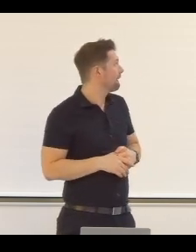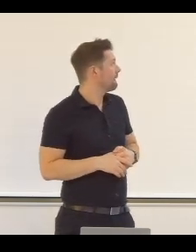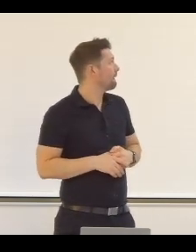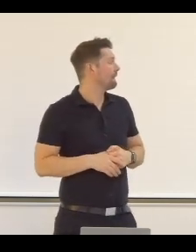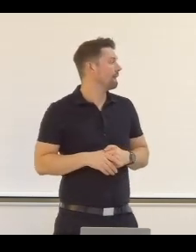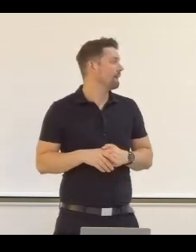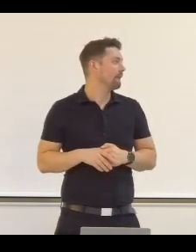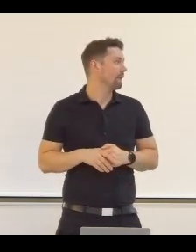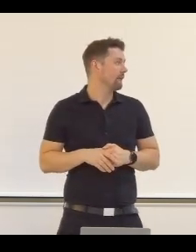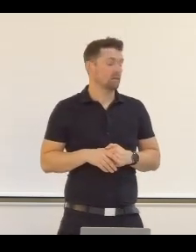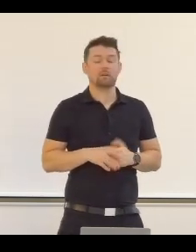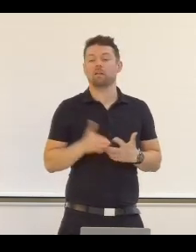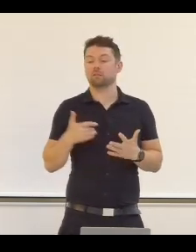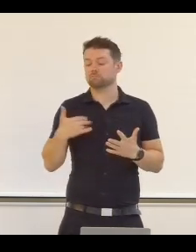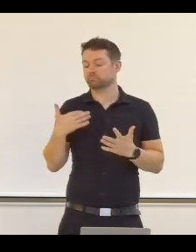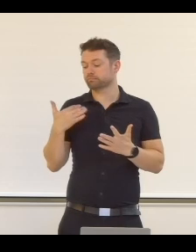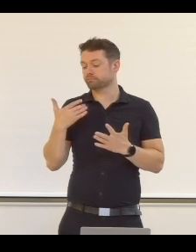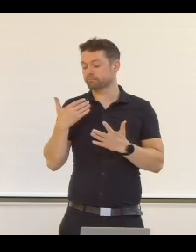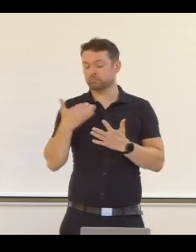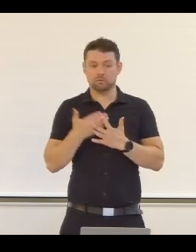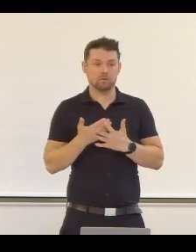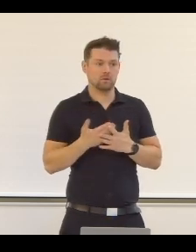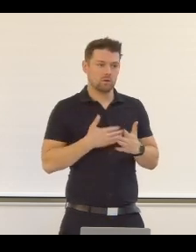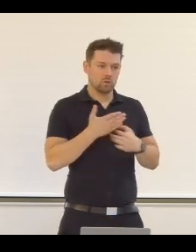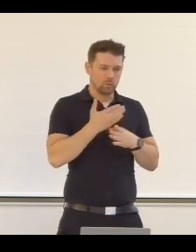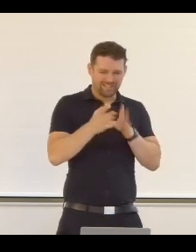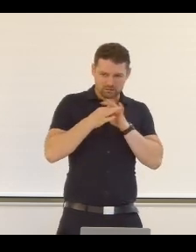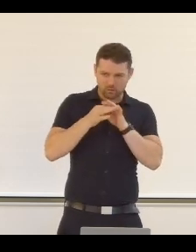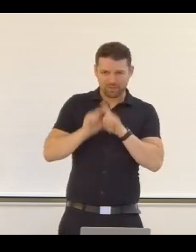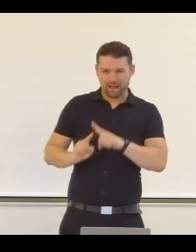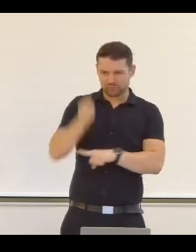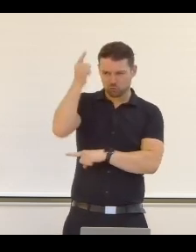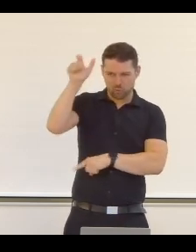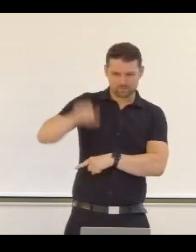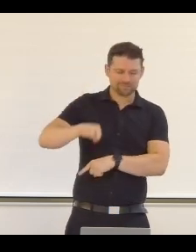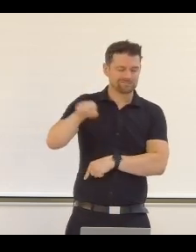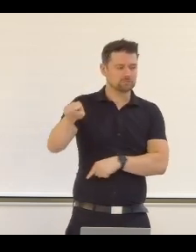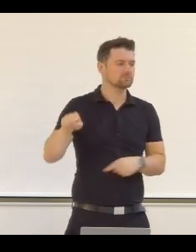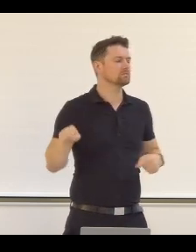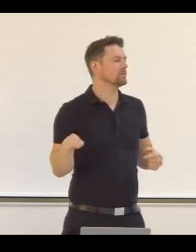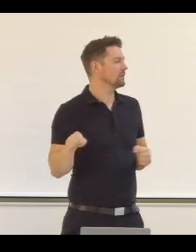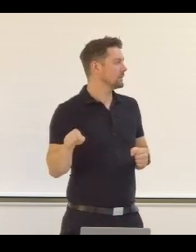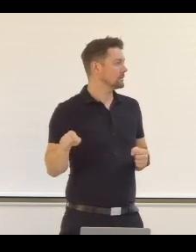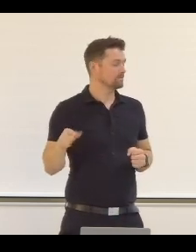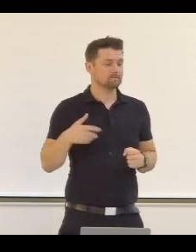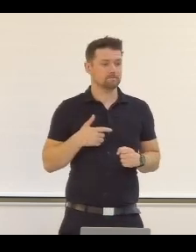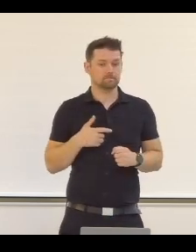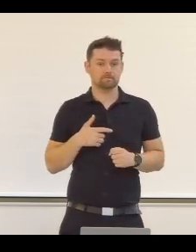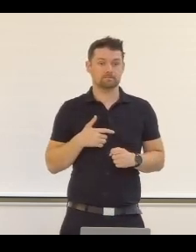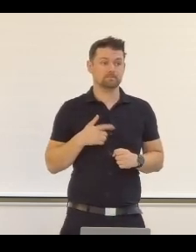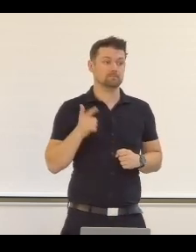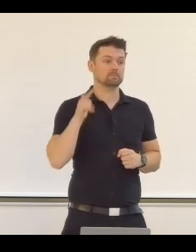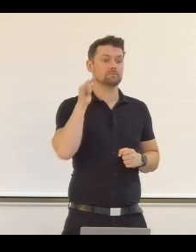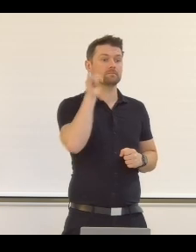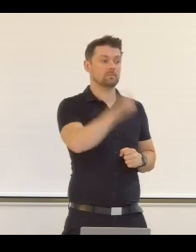After these years working close to the astronauts, I went to Toulouse